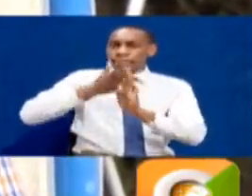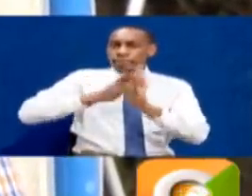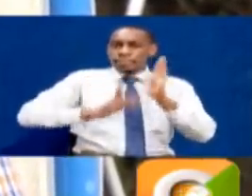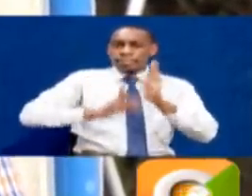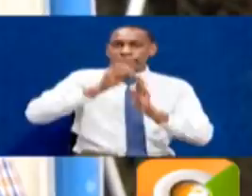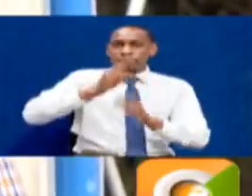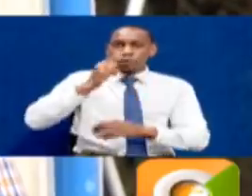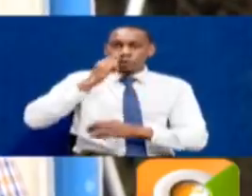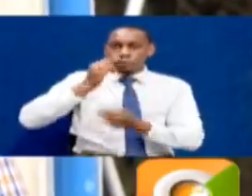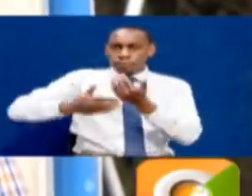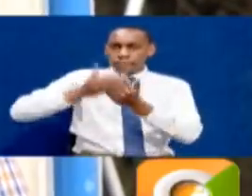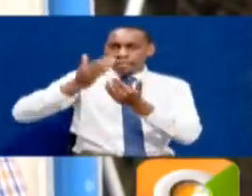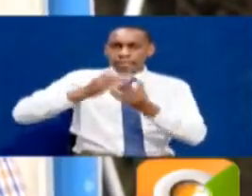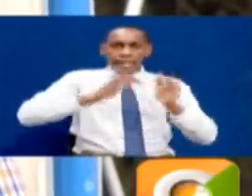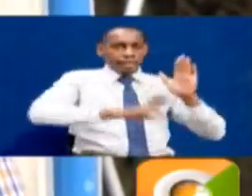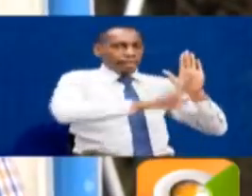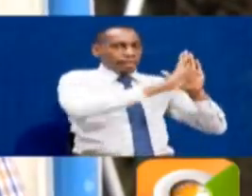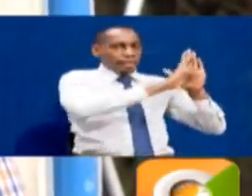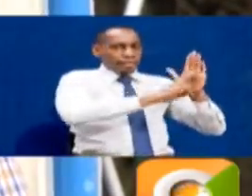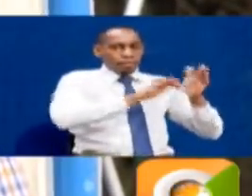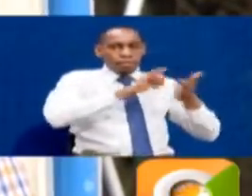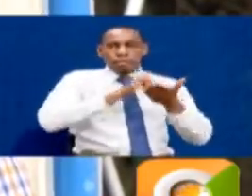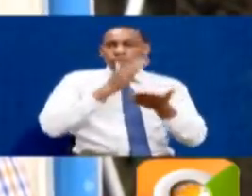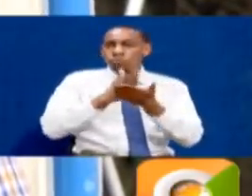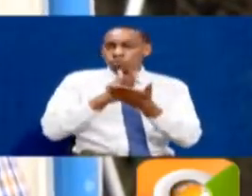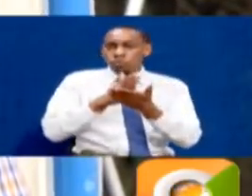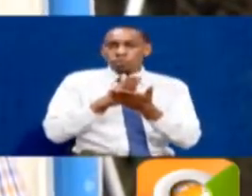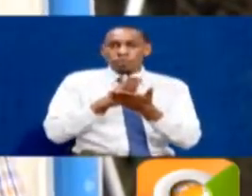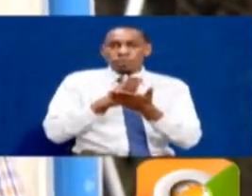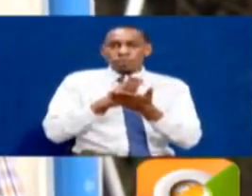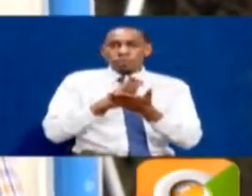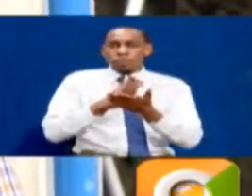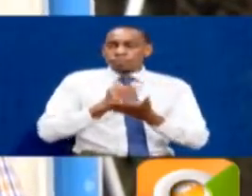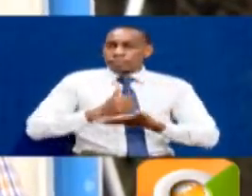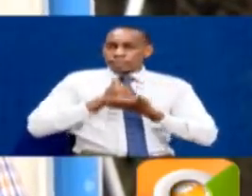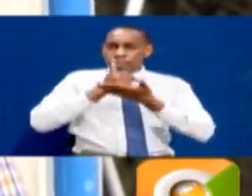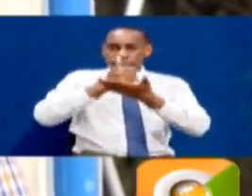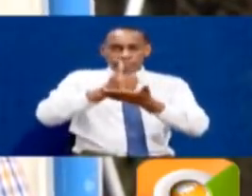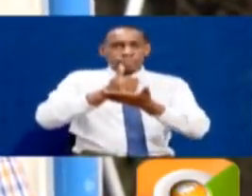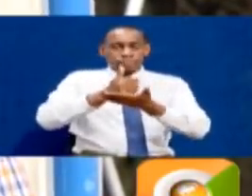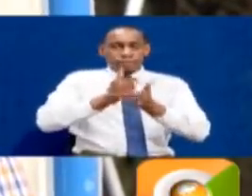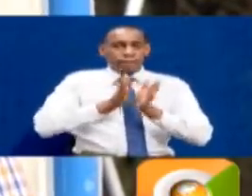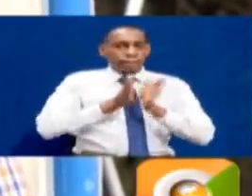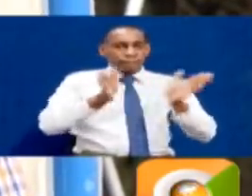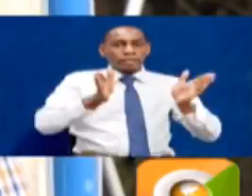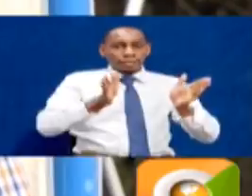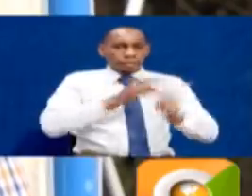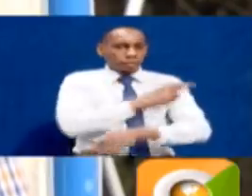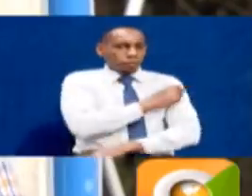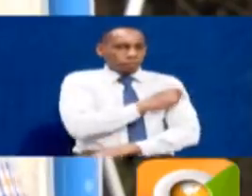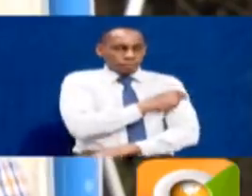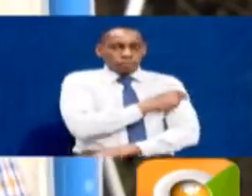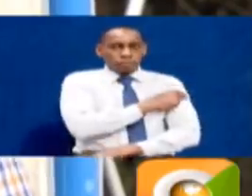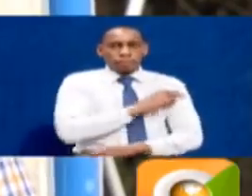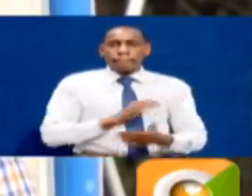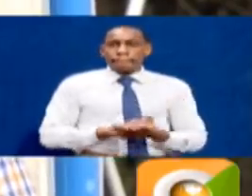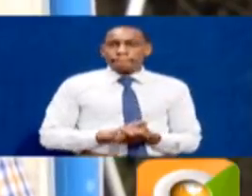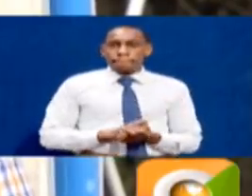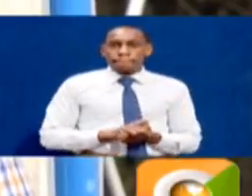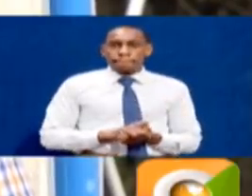developed home-based care guidelines, which went a long way in relieving the stress of the public health facilities